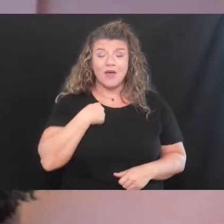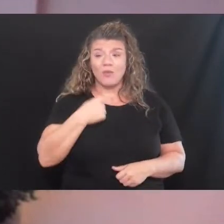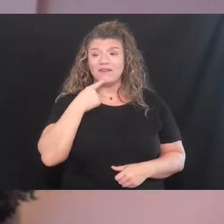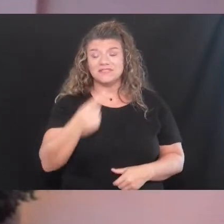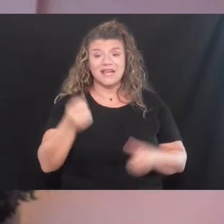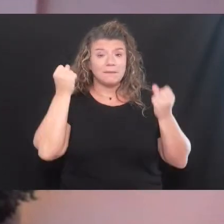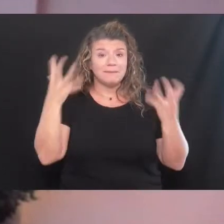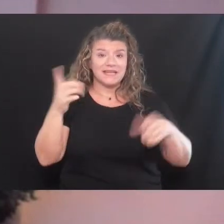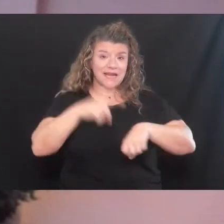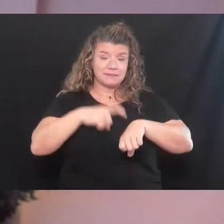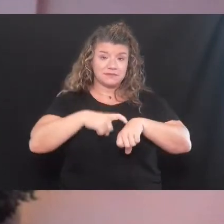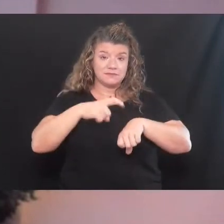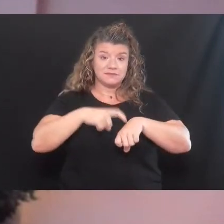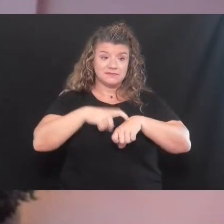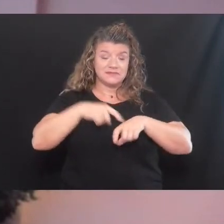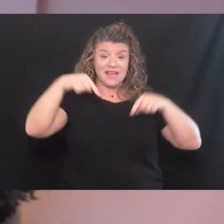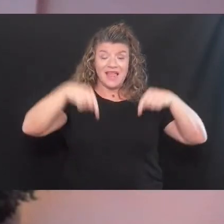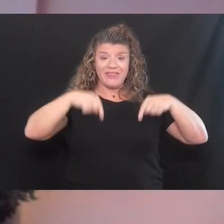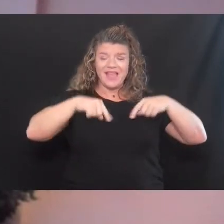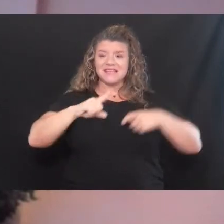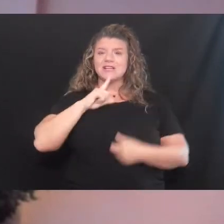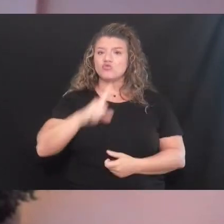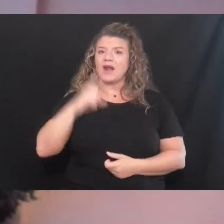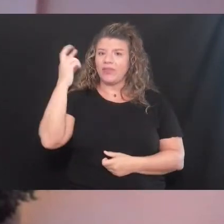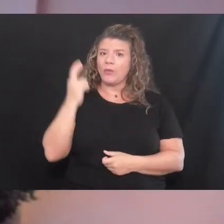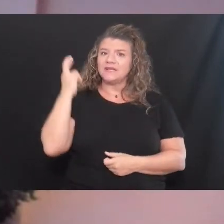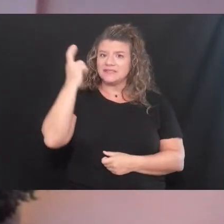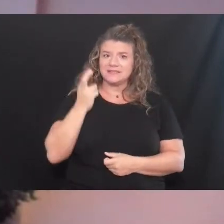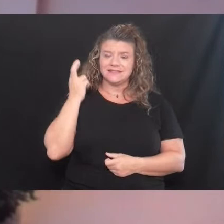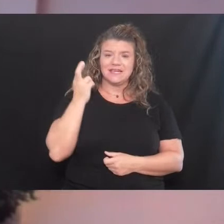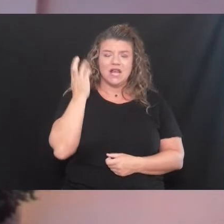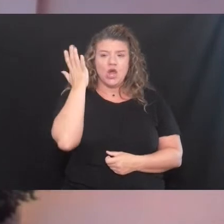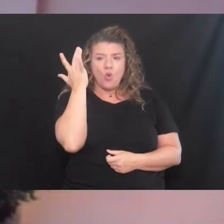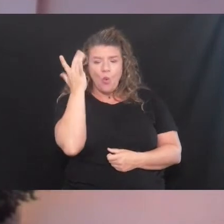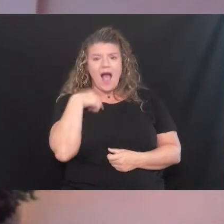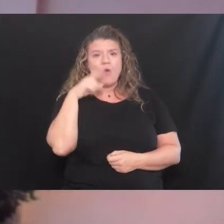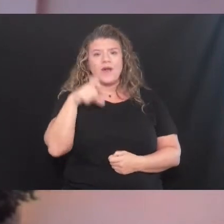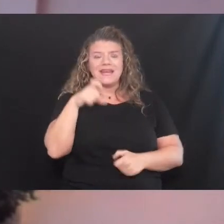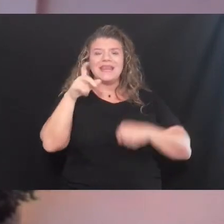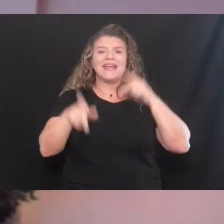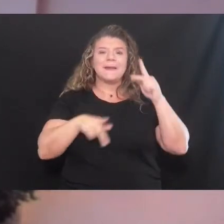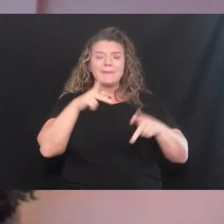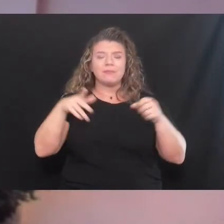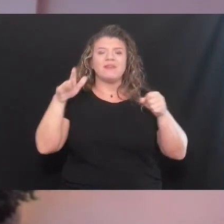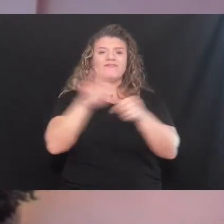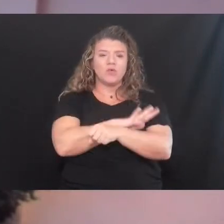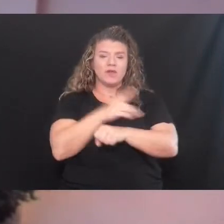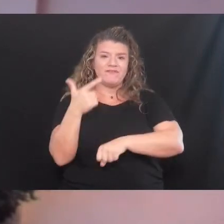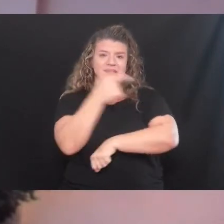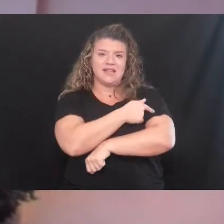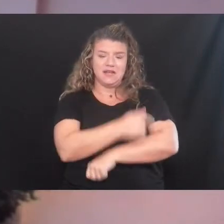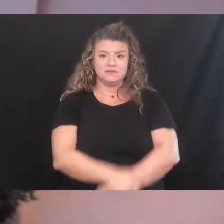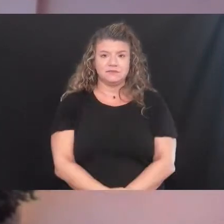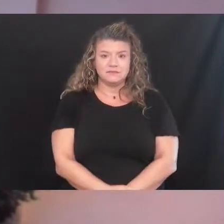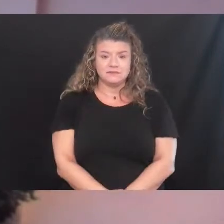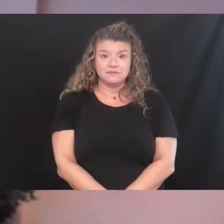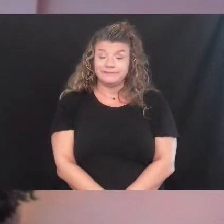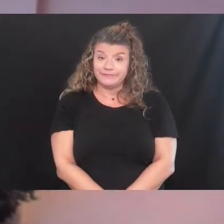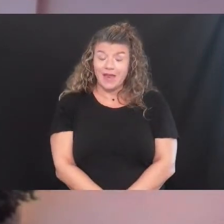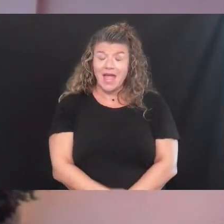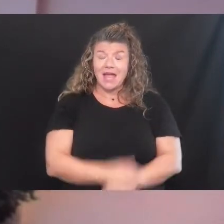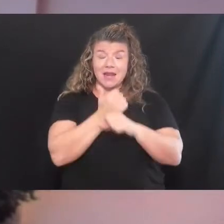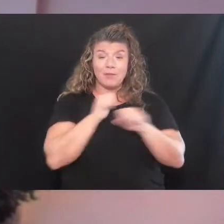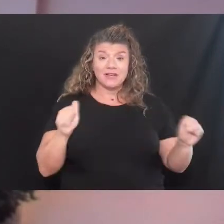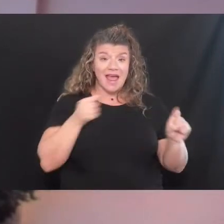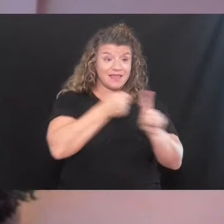many times, this is really the reason why we need people to be fully vaccinated, both to protect